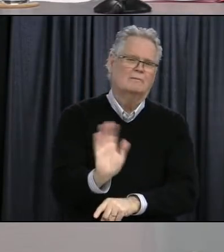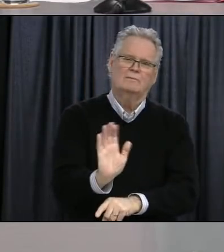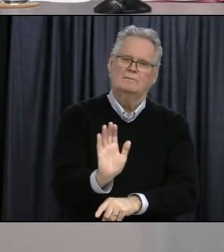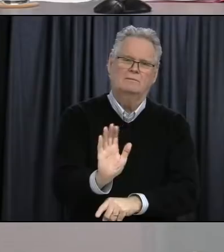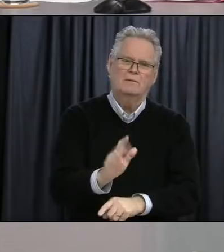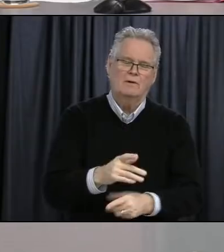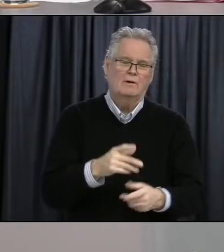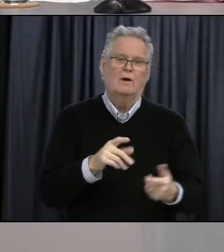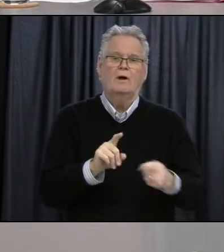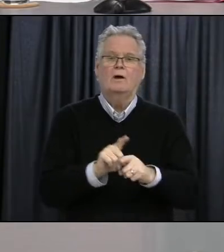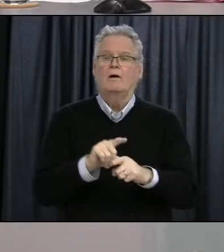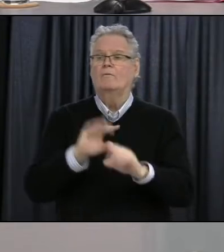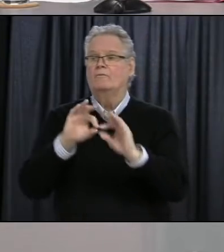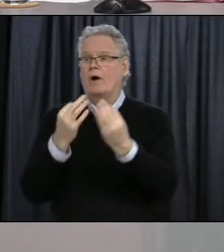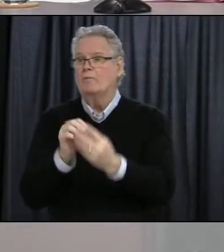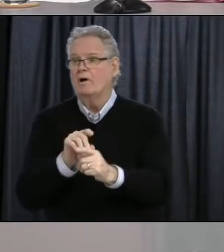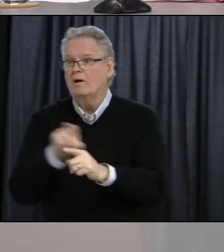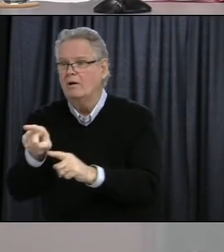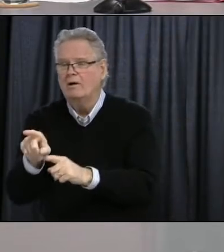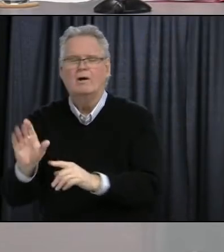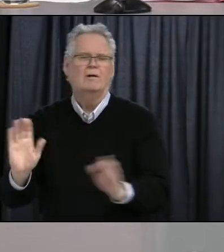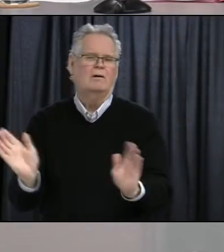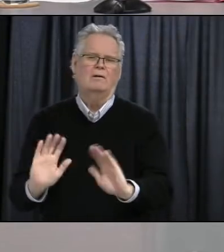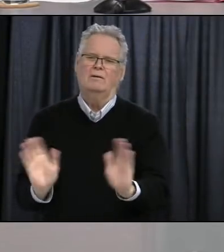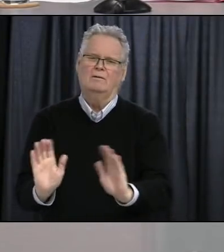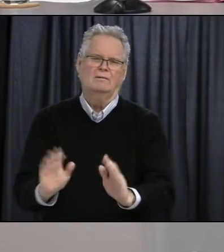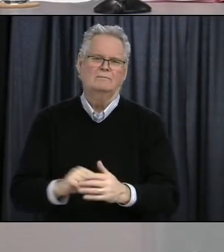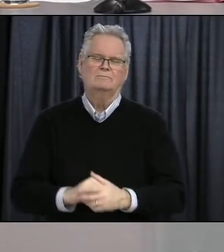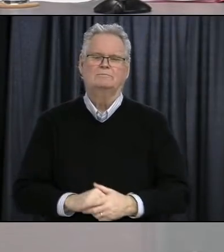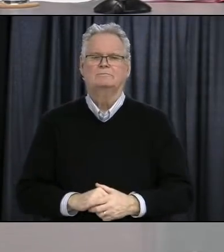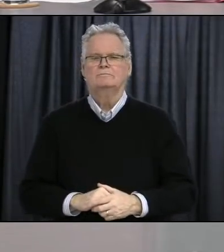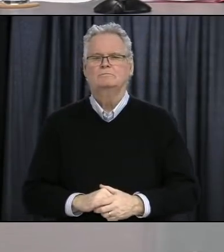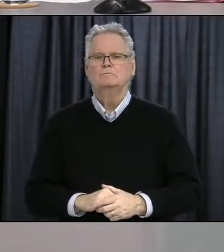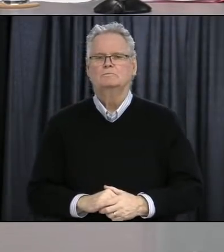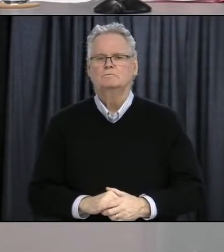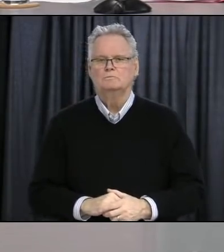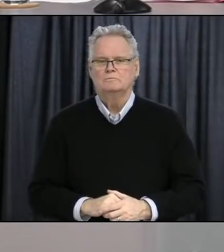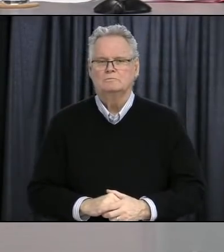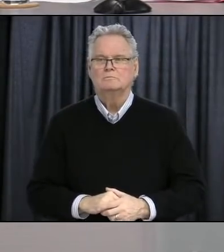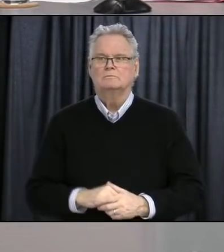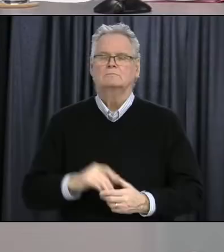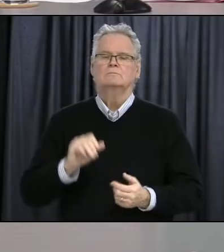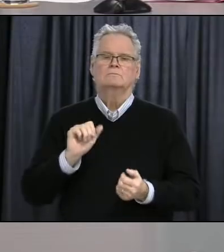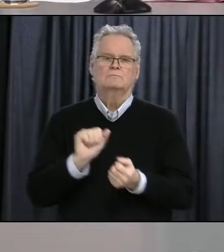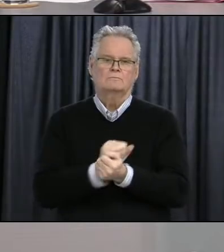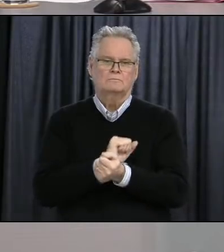Good afternoon. We've had a couple of